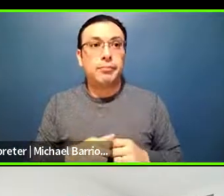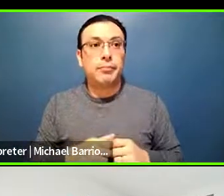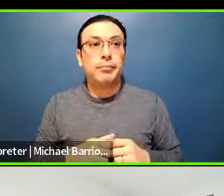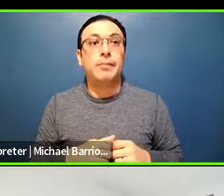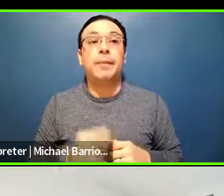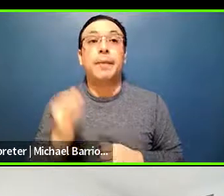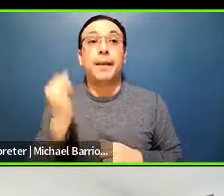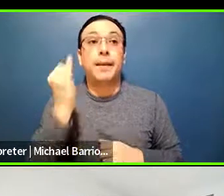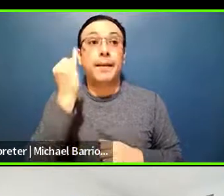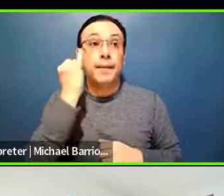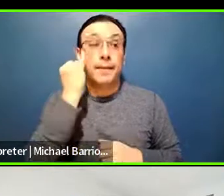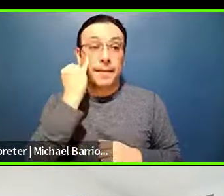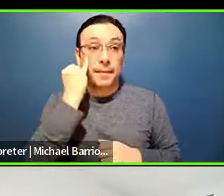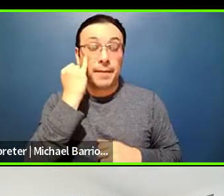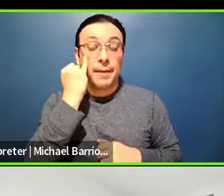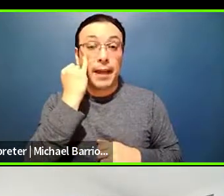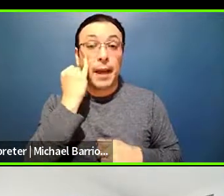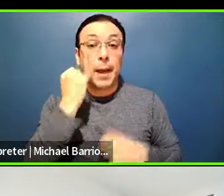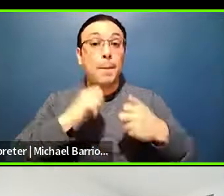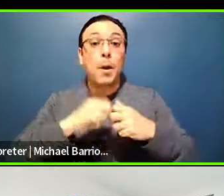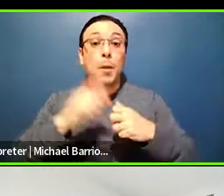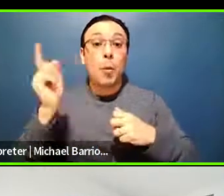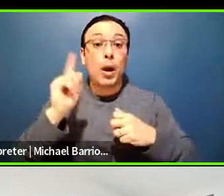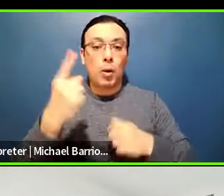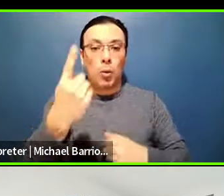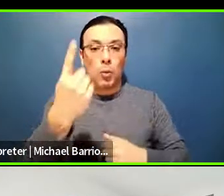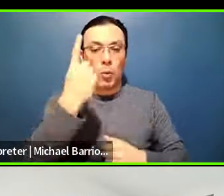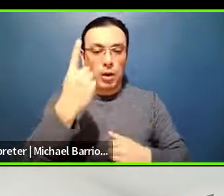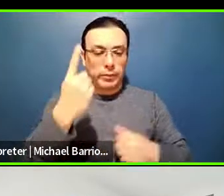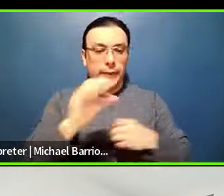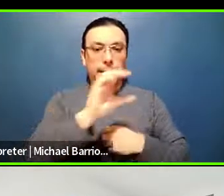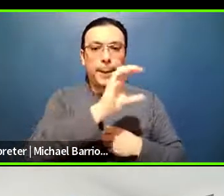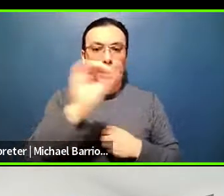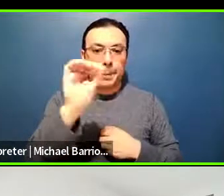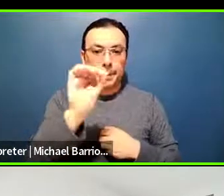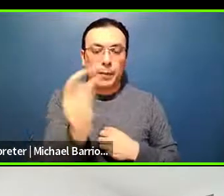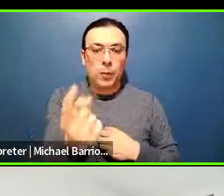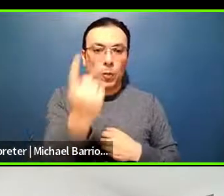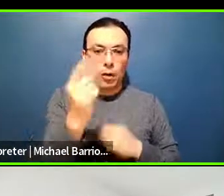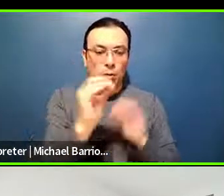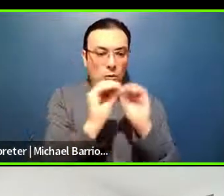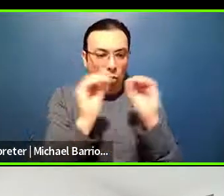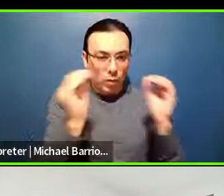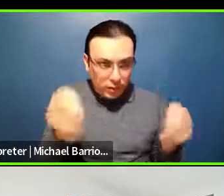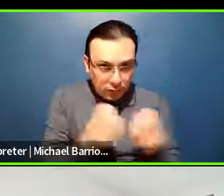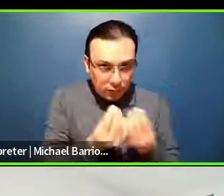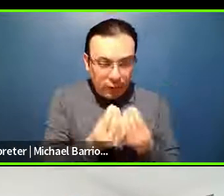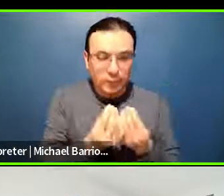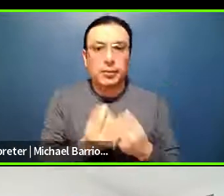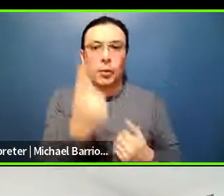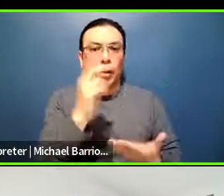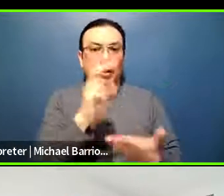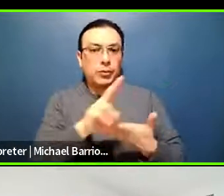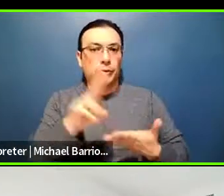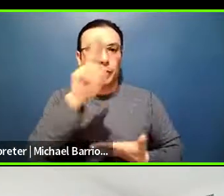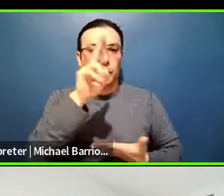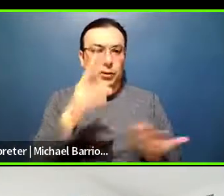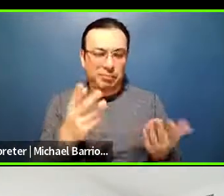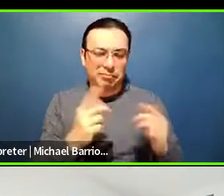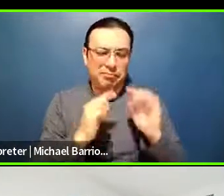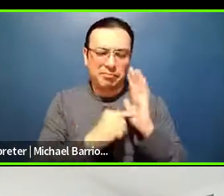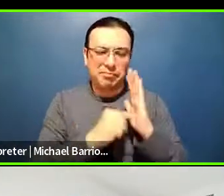exists within a single institution. I think that I've experienced this, where there might be